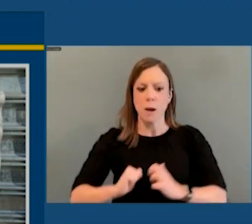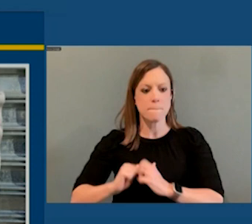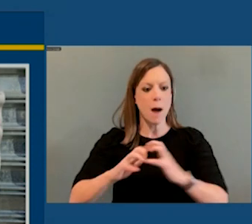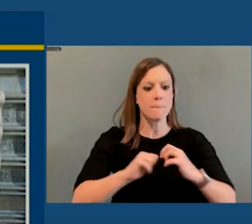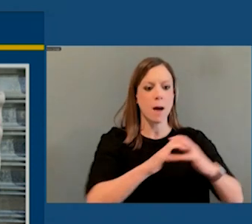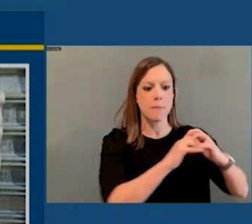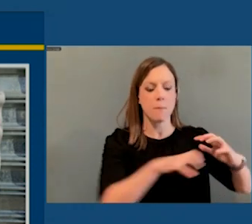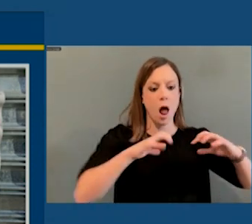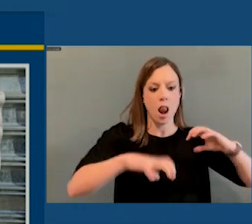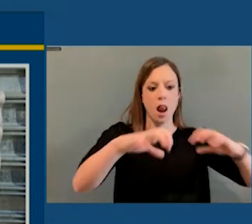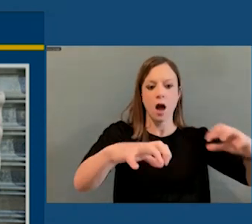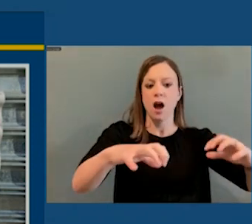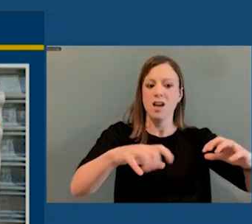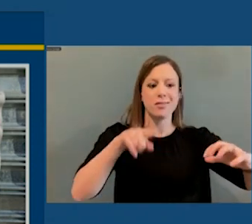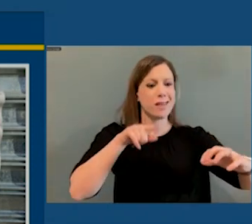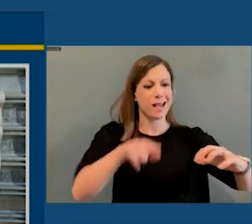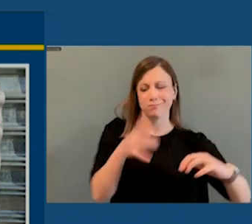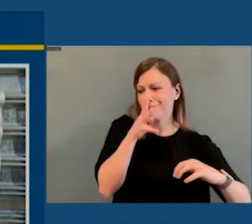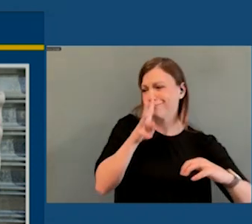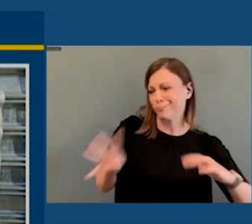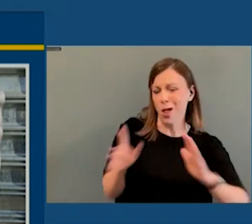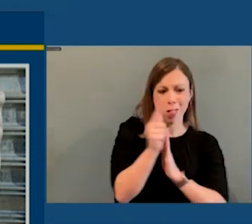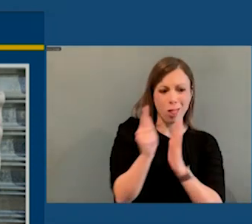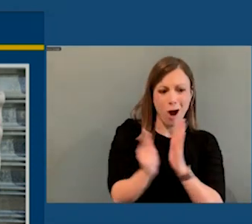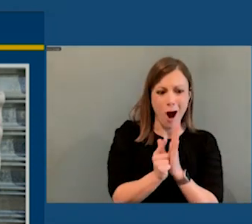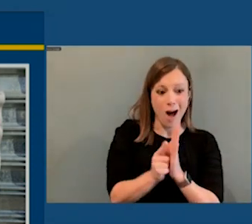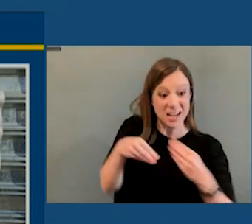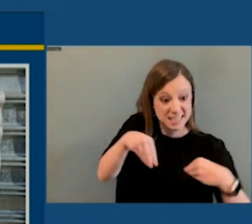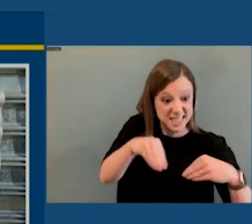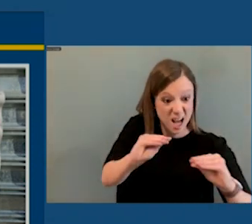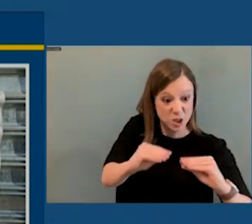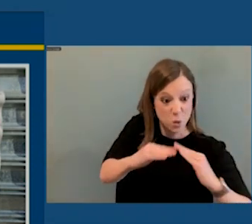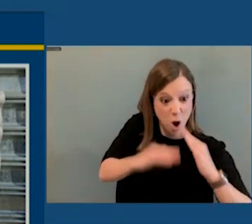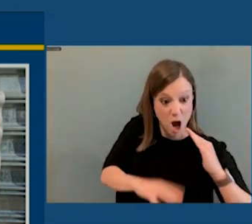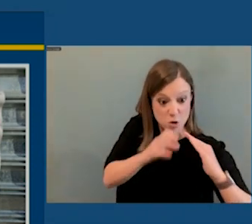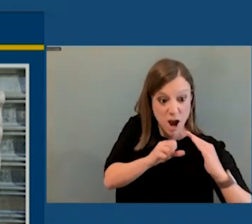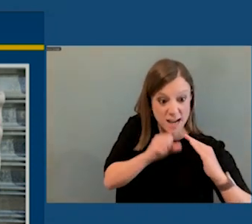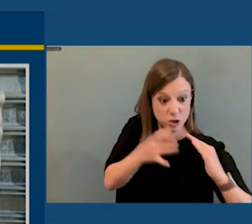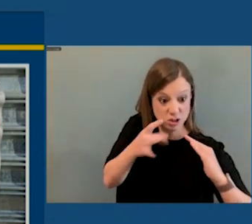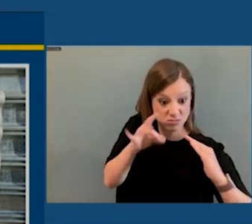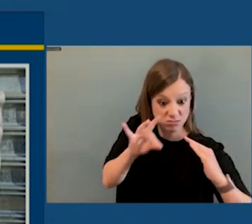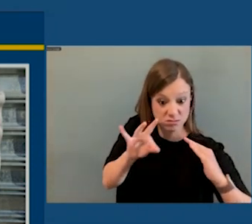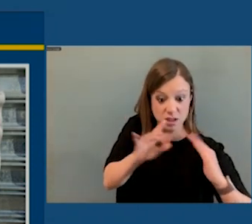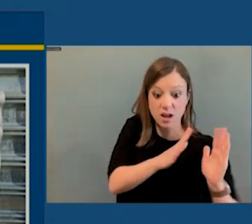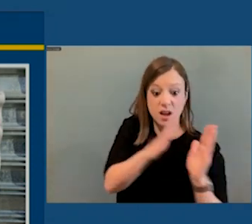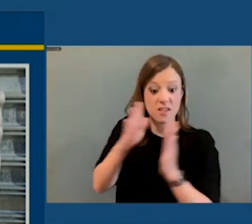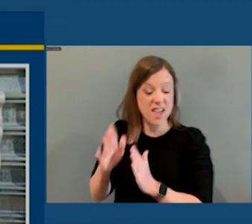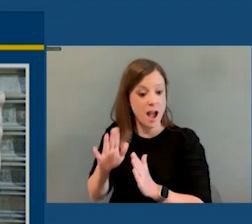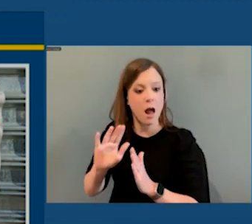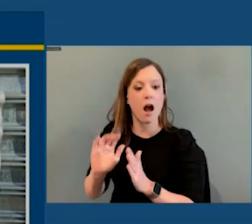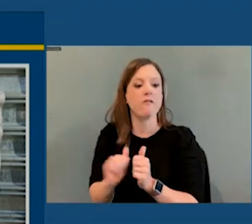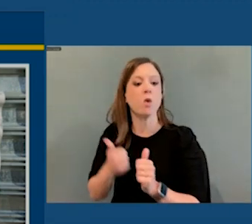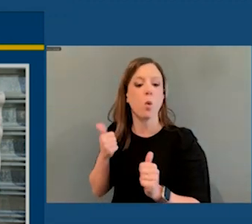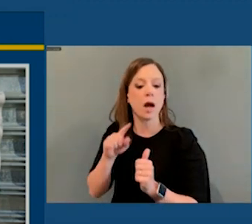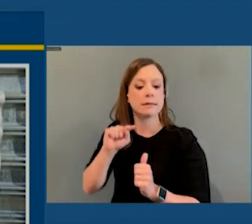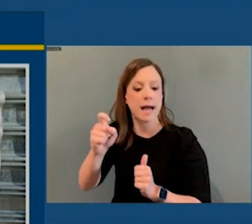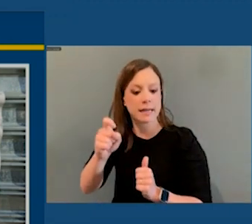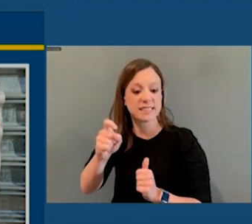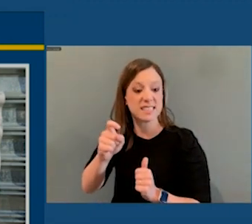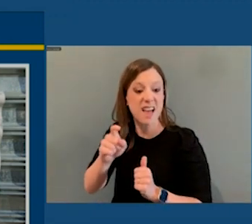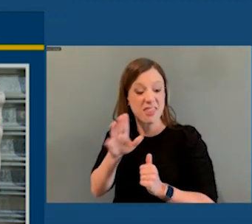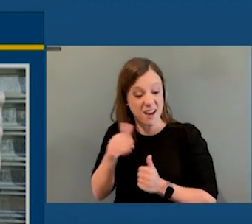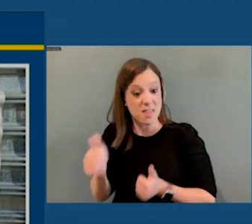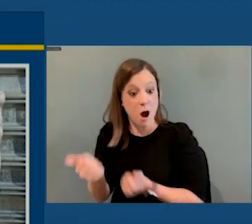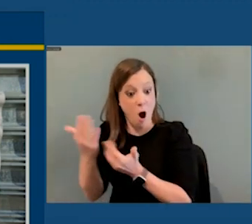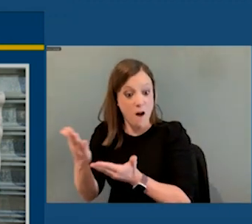evading taxes, and even offering products laced with unregulated chemicals. They needed to be shut